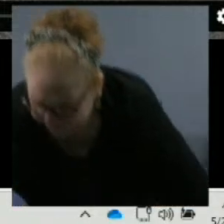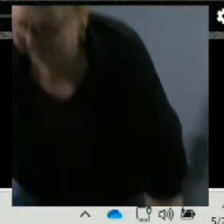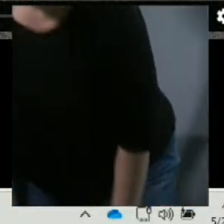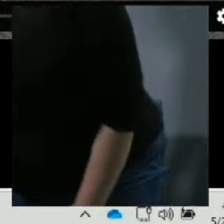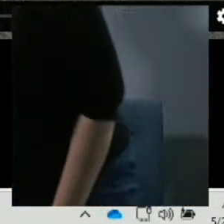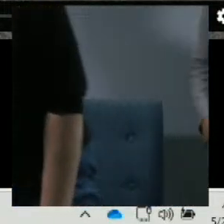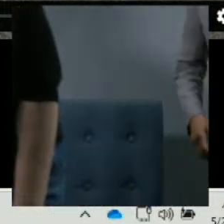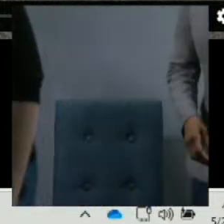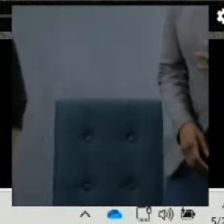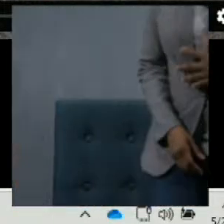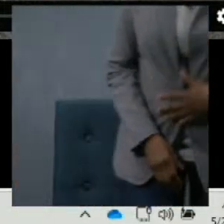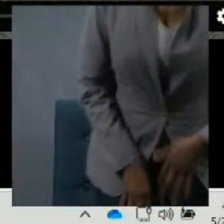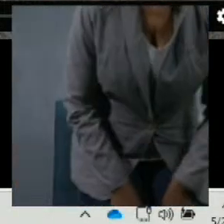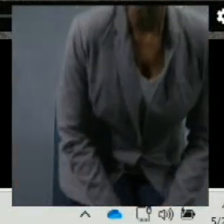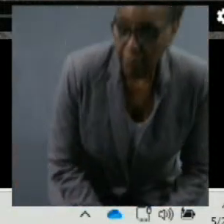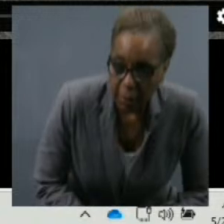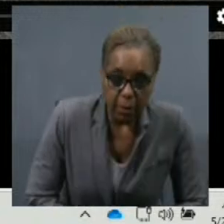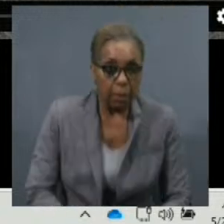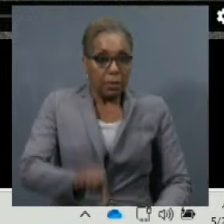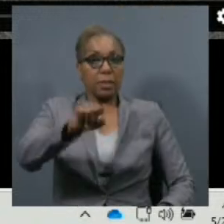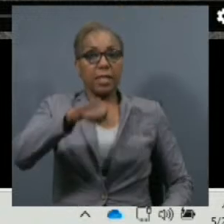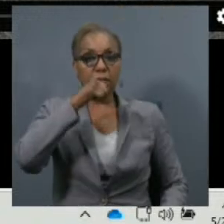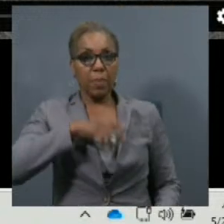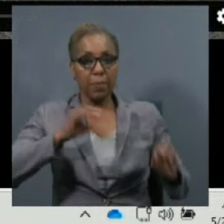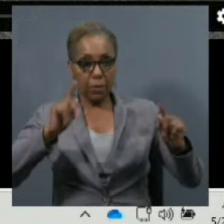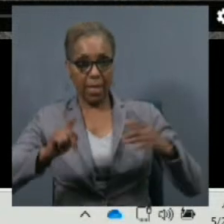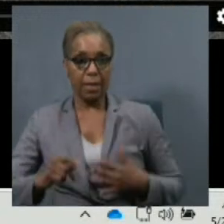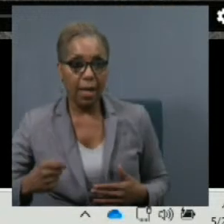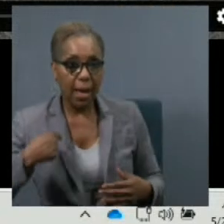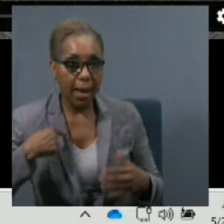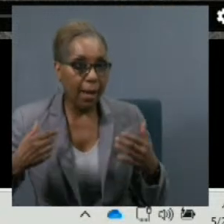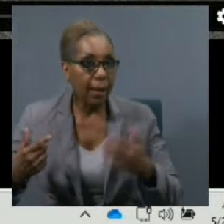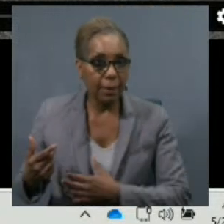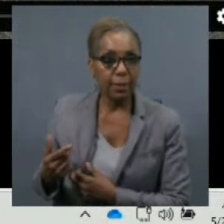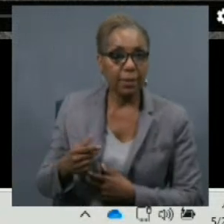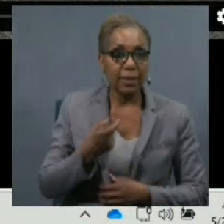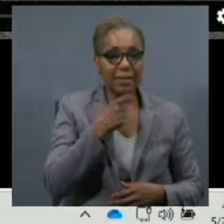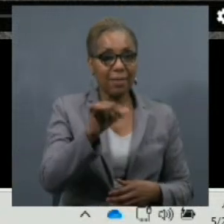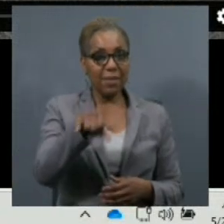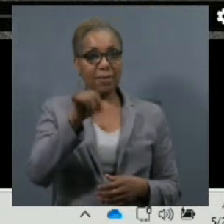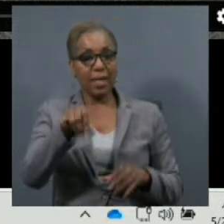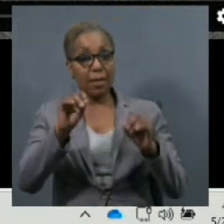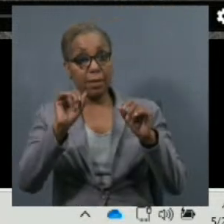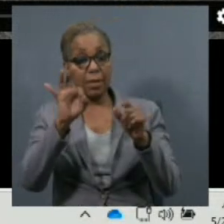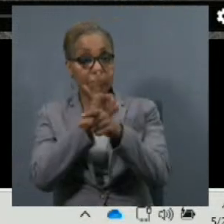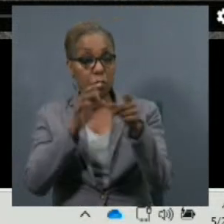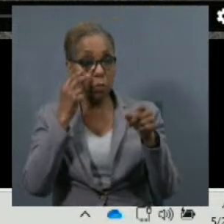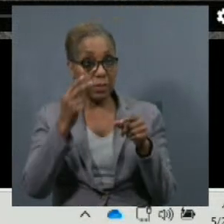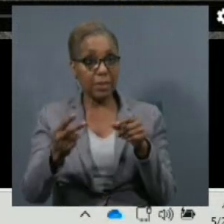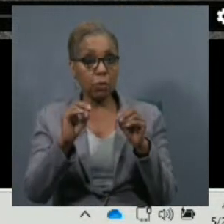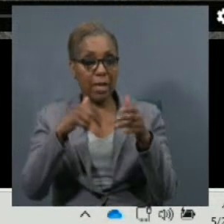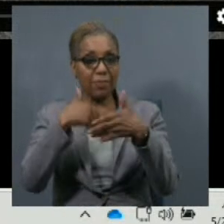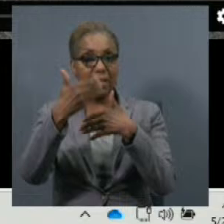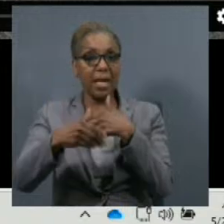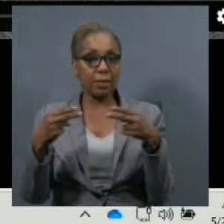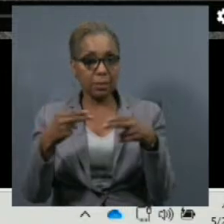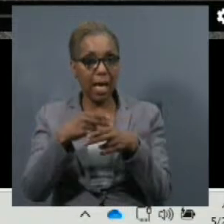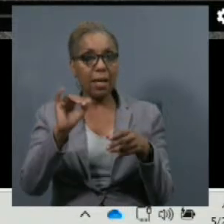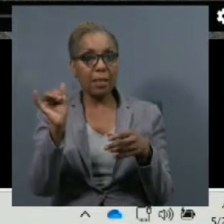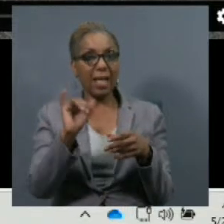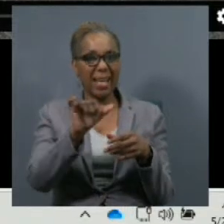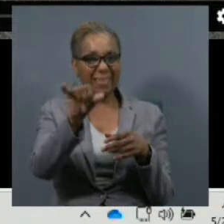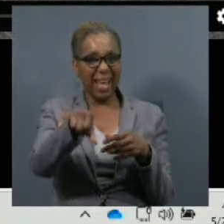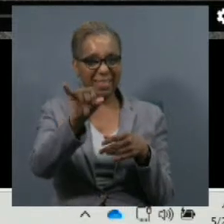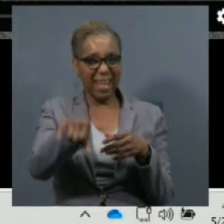Yes, ma'am. Yeah, I actually said, this is actually, if you'll see the next slides, like this is